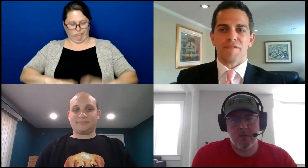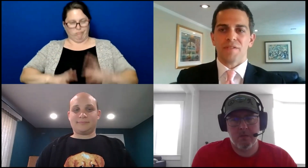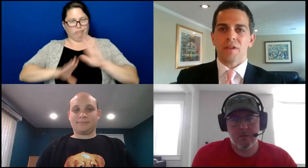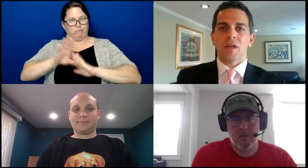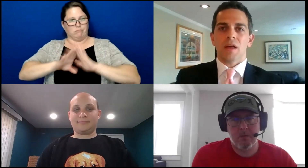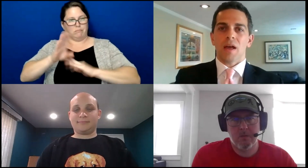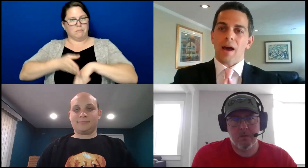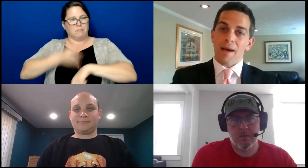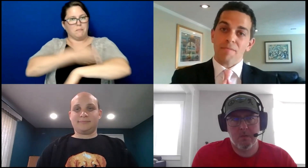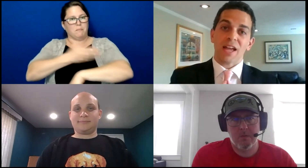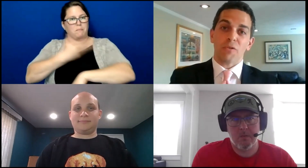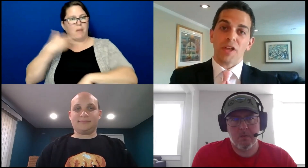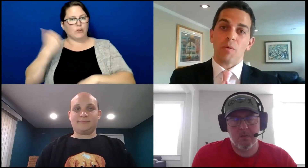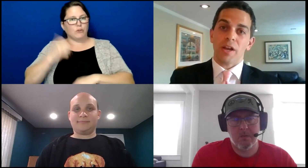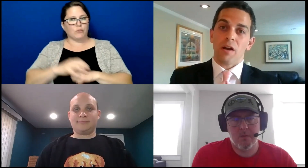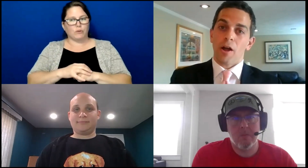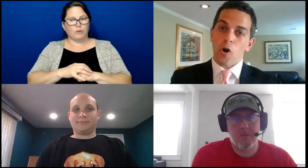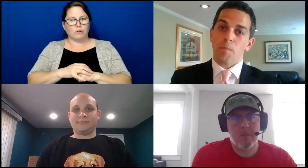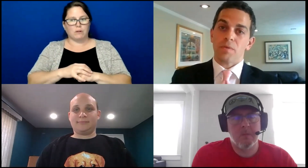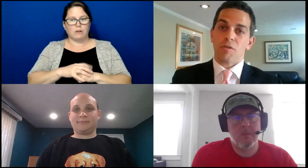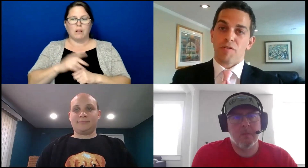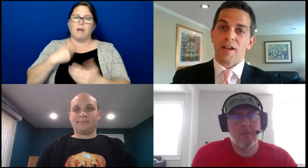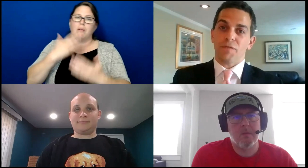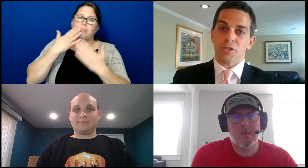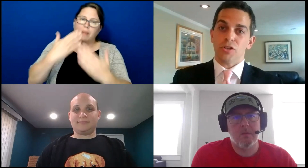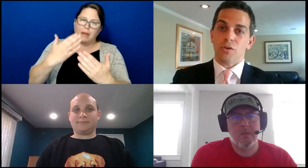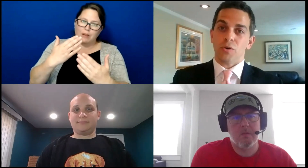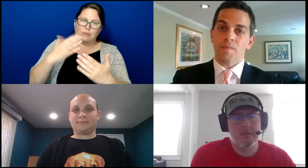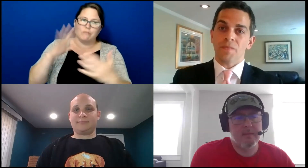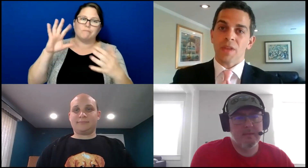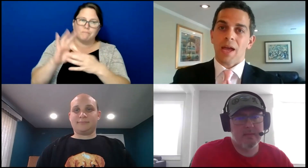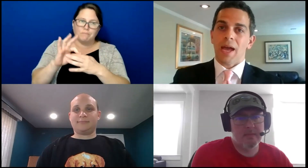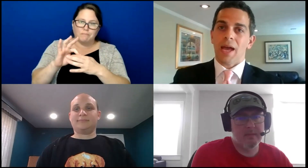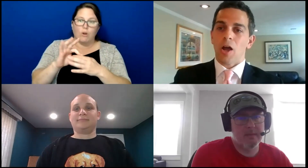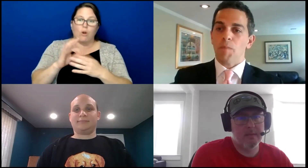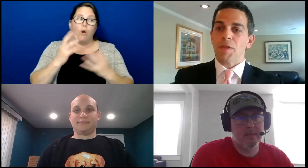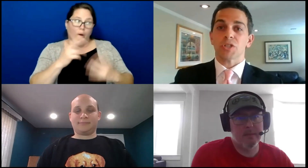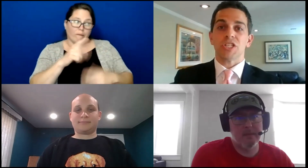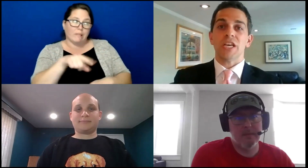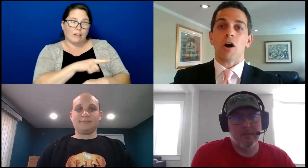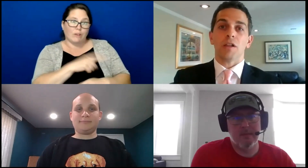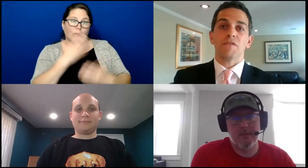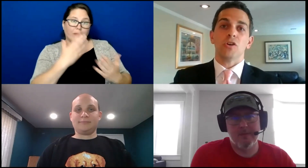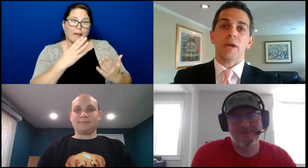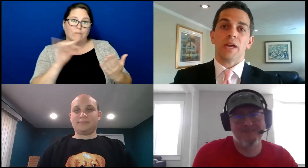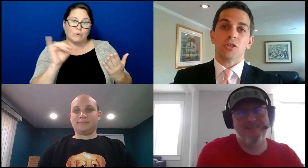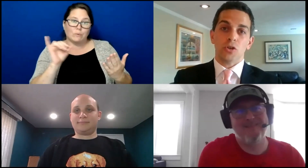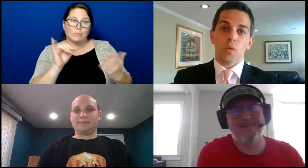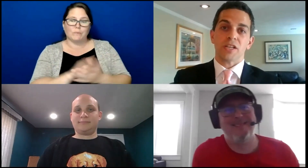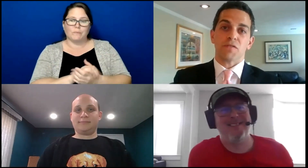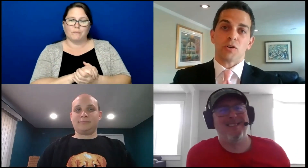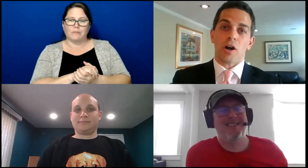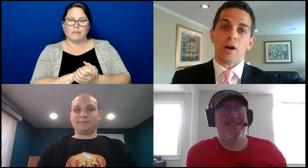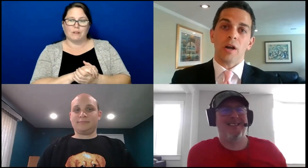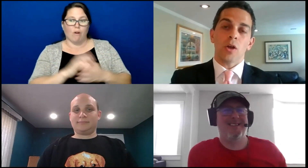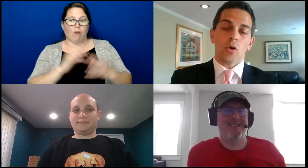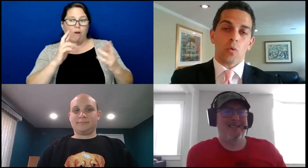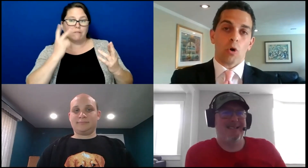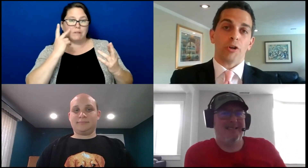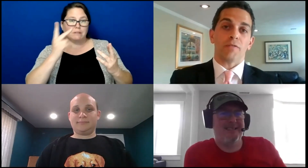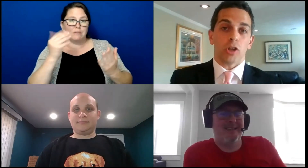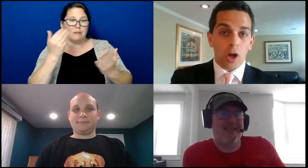actionable stuff. I'm thankful they were here. I hope you're thankful too. And I hope that we'll see all of you in 2 weeks for